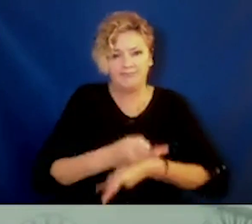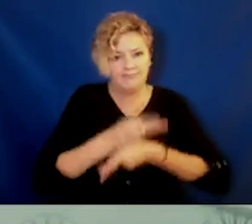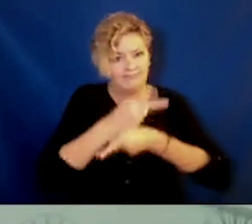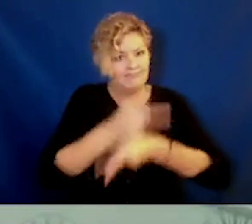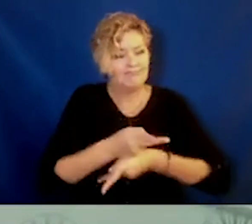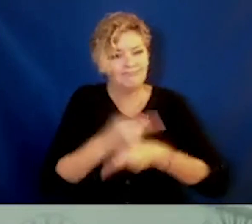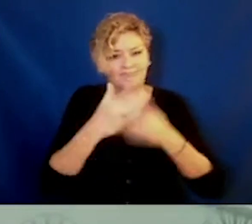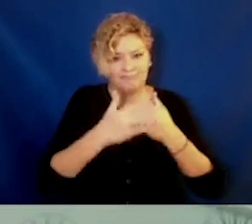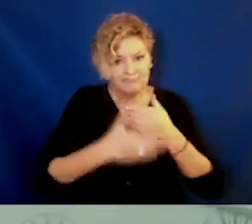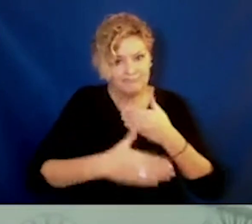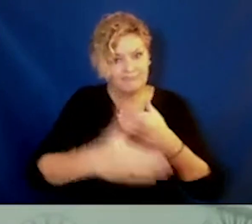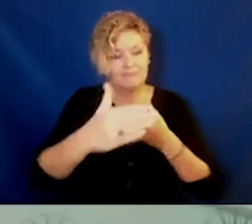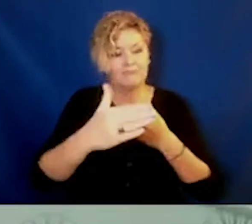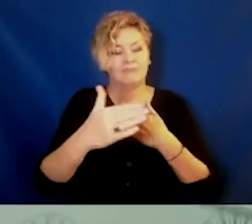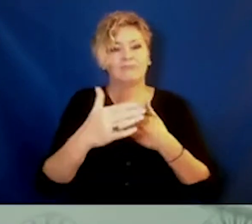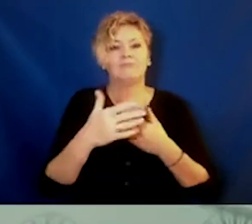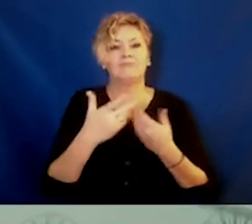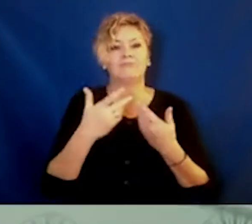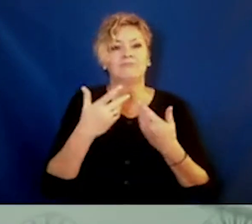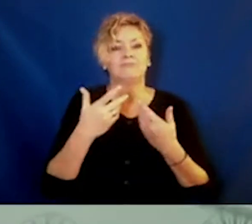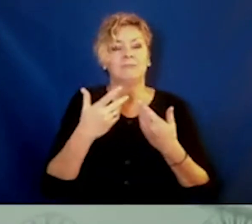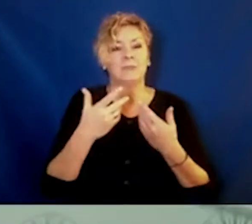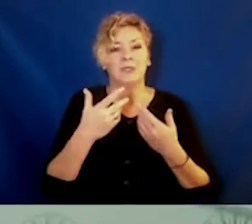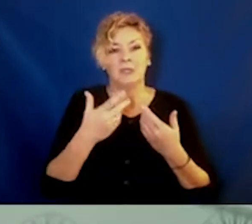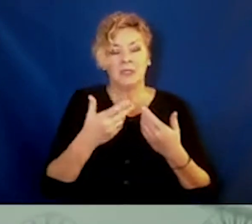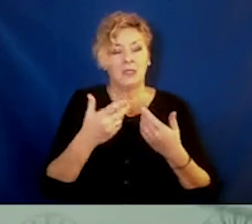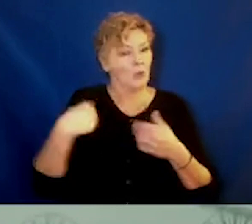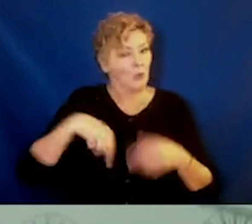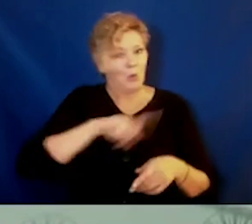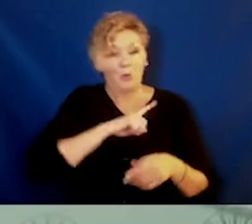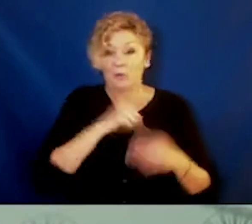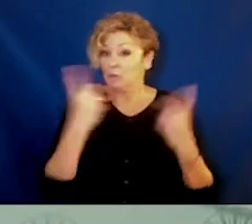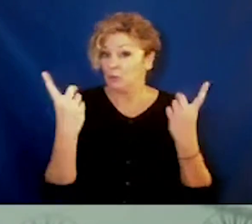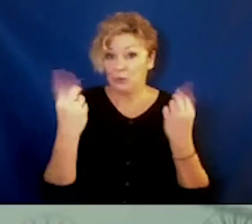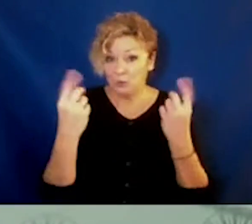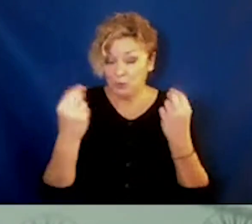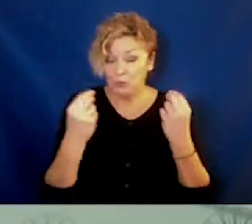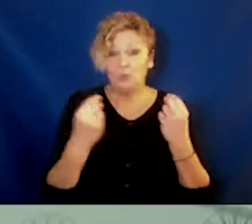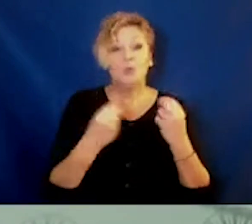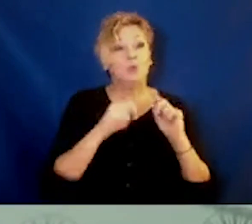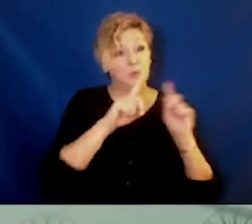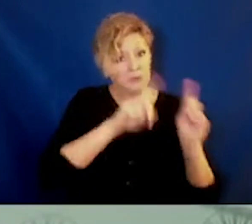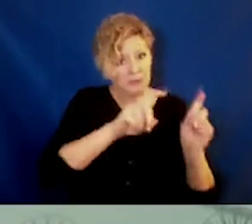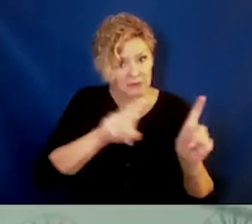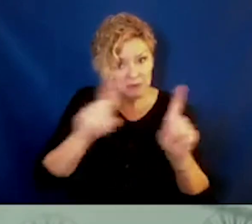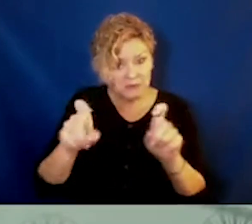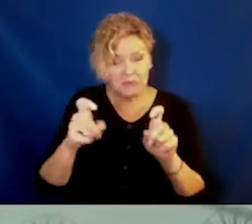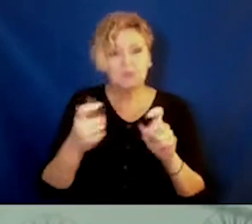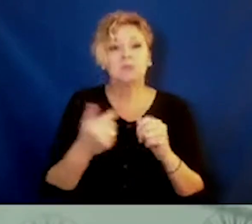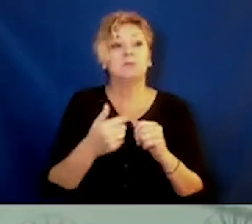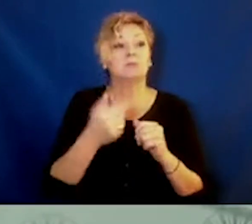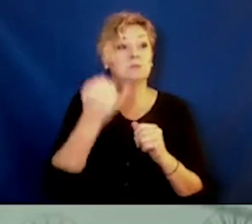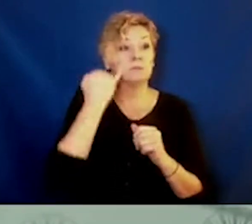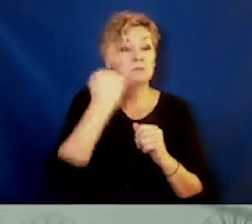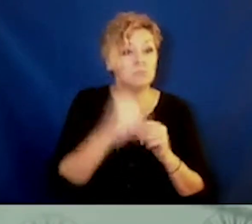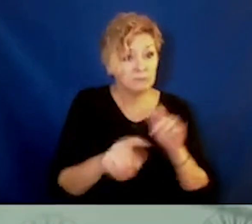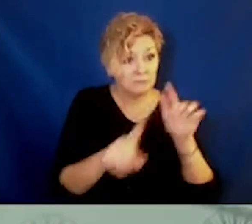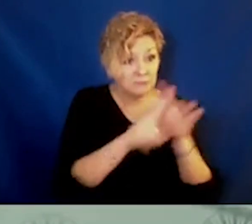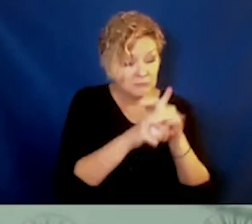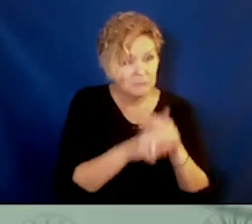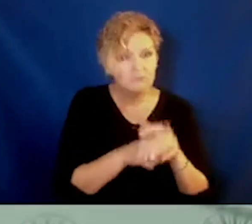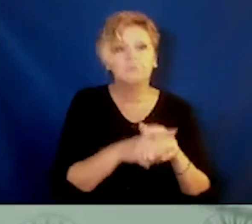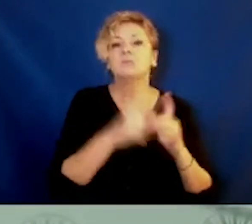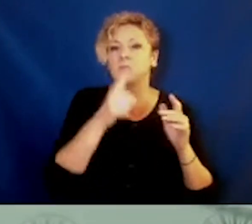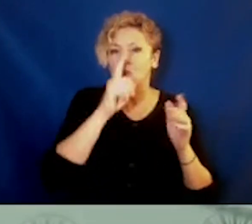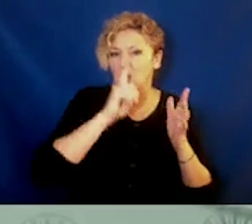So these numbers are concerning for all of us. But we have learned a great deal about COVID-19 since